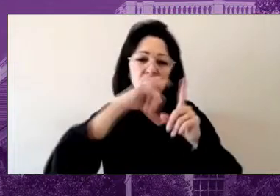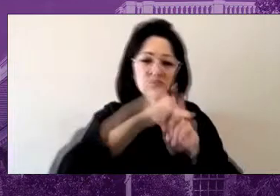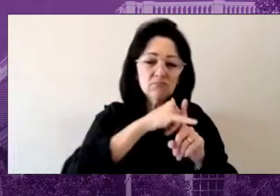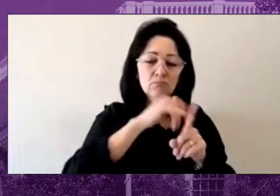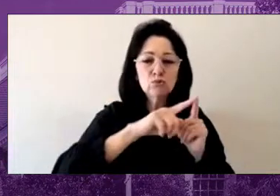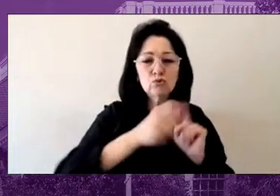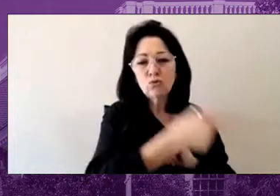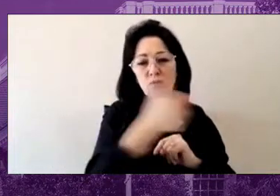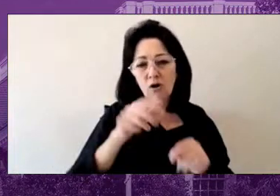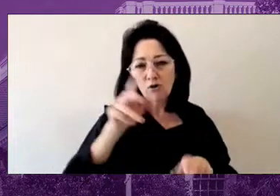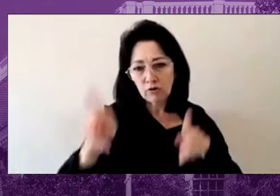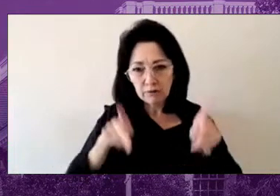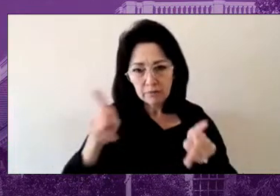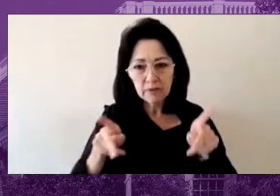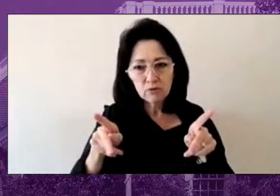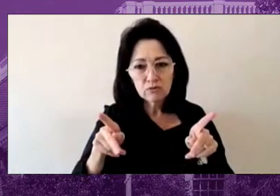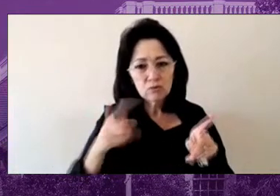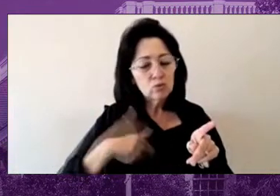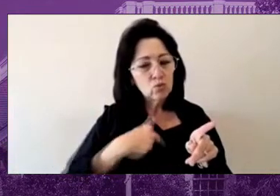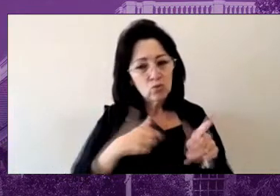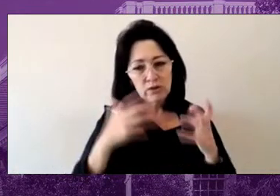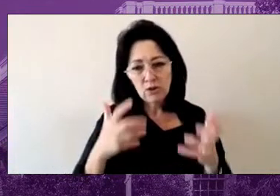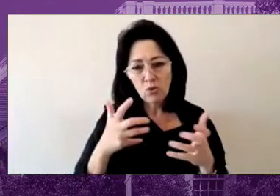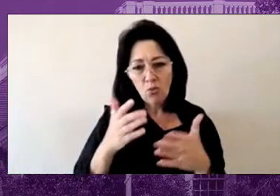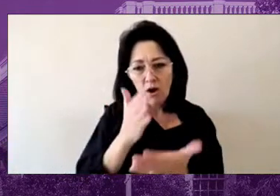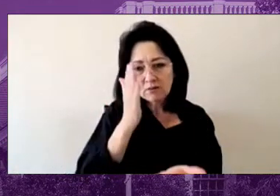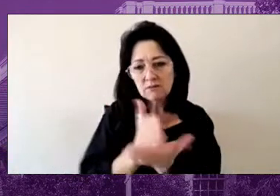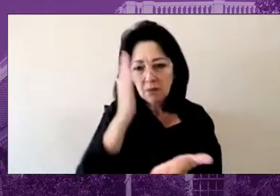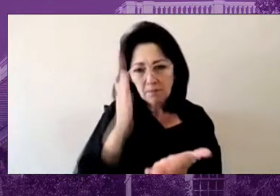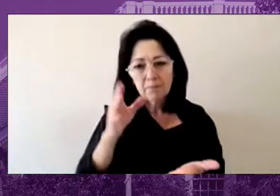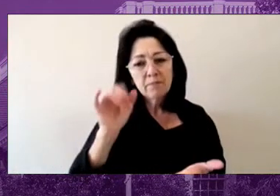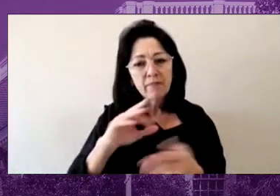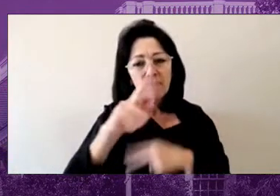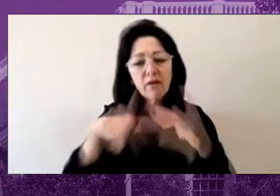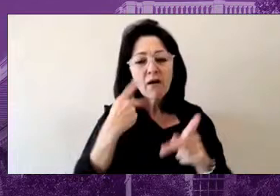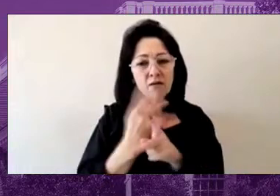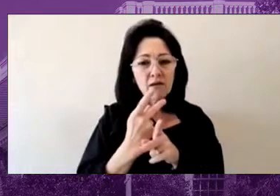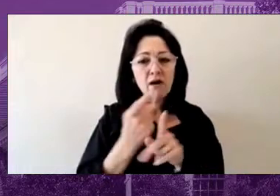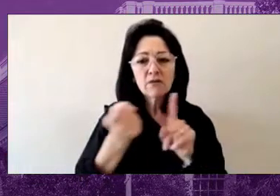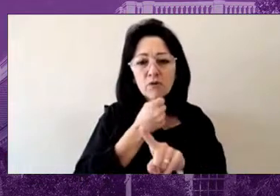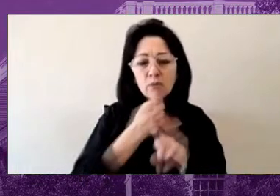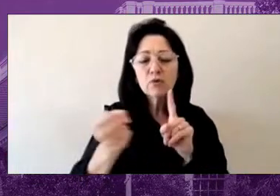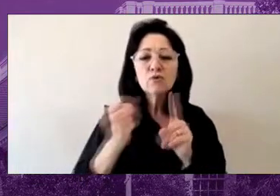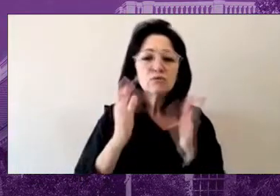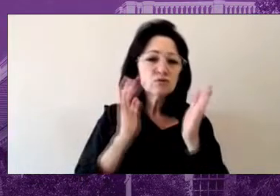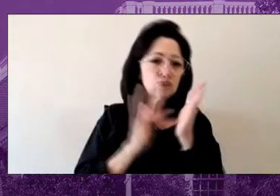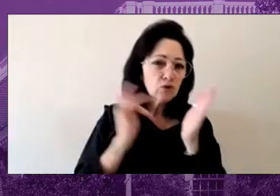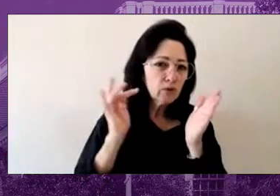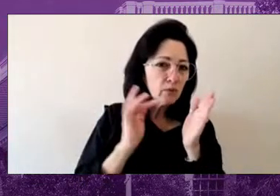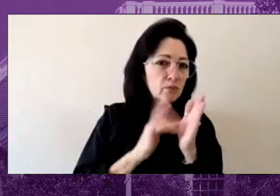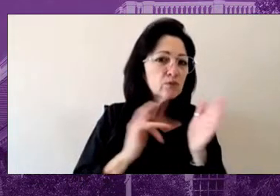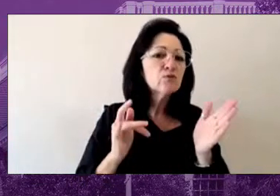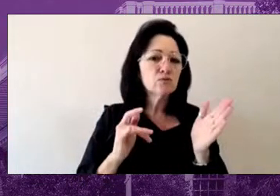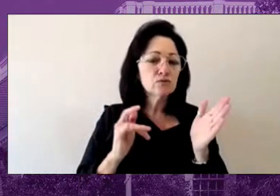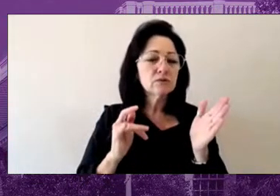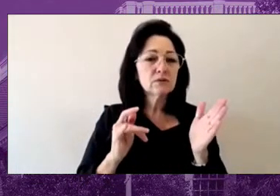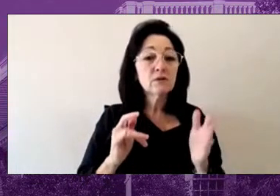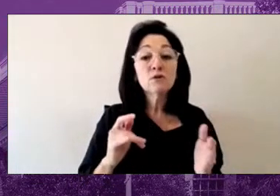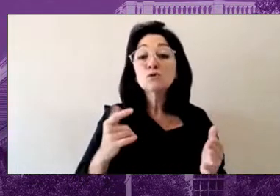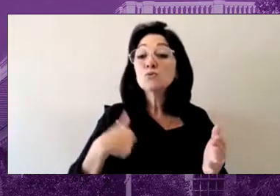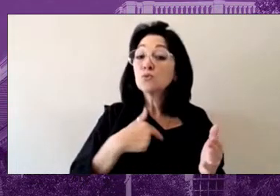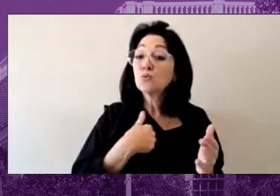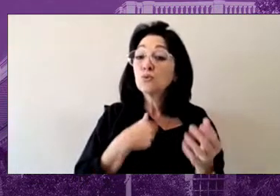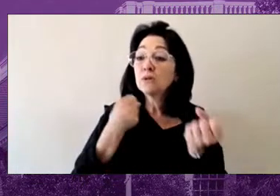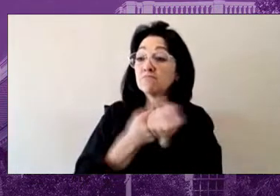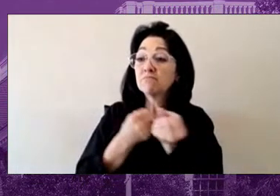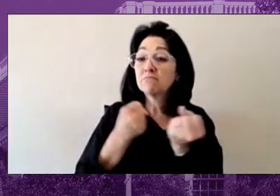and prevention services. We are so grateful for the courage and commitment of first responders and DV advocates.